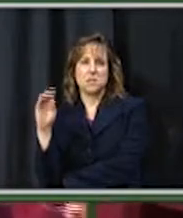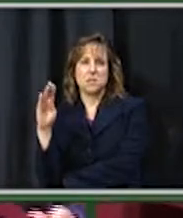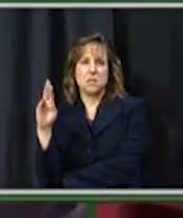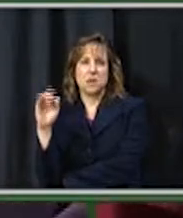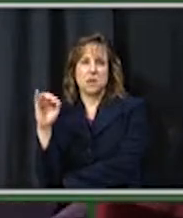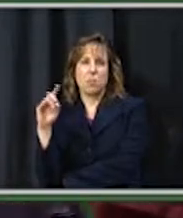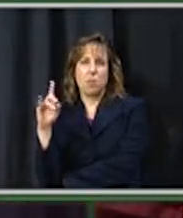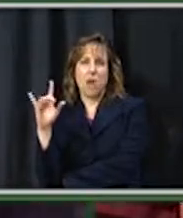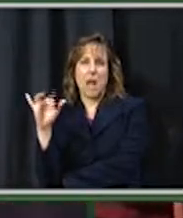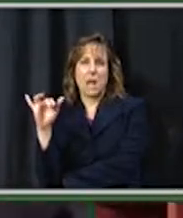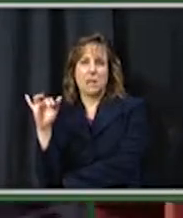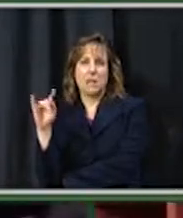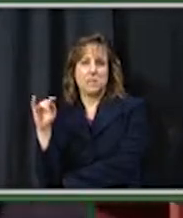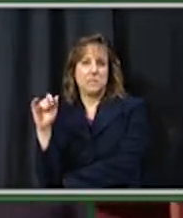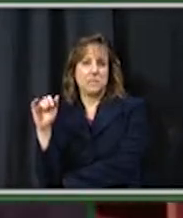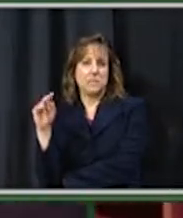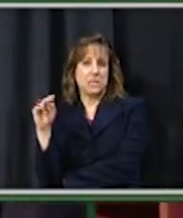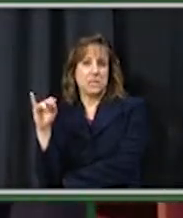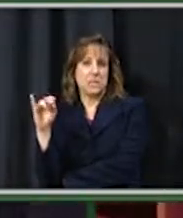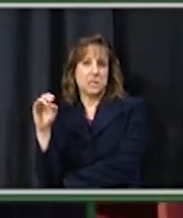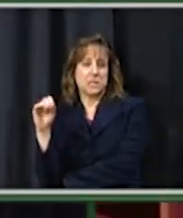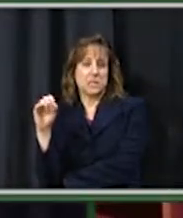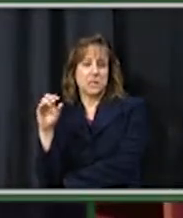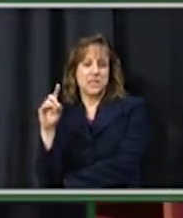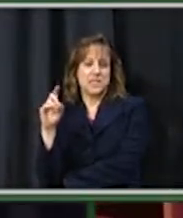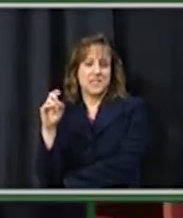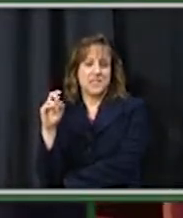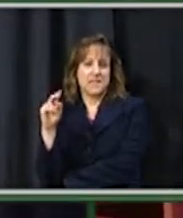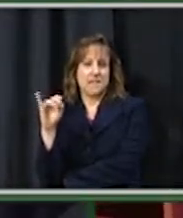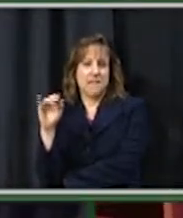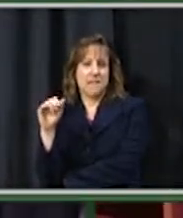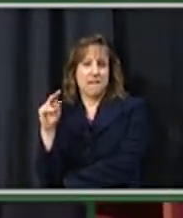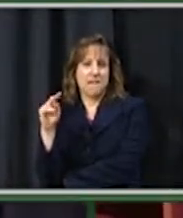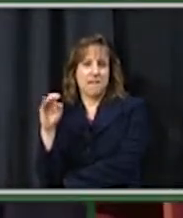Bradley Tannis. Danita Nelson.